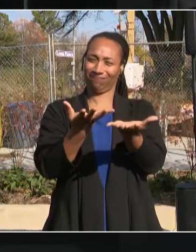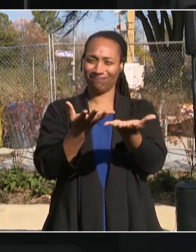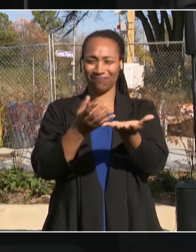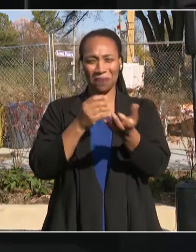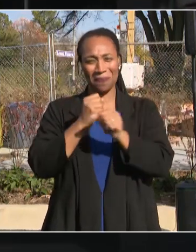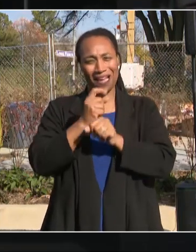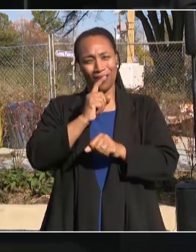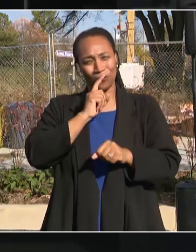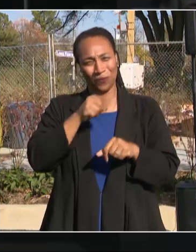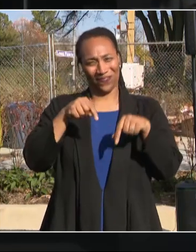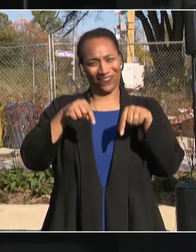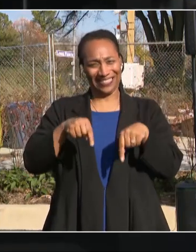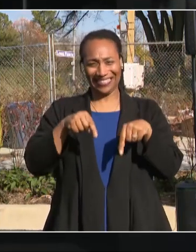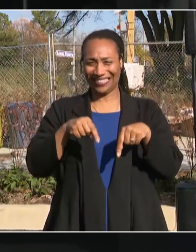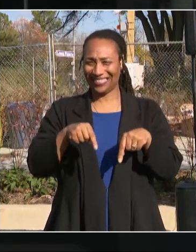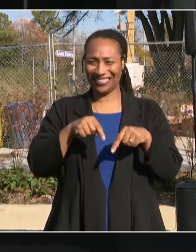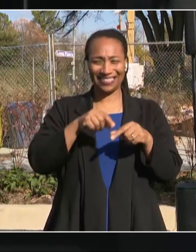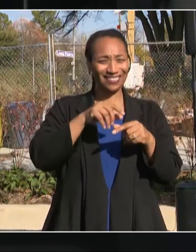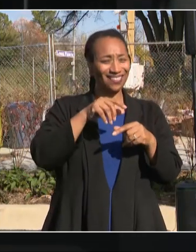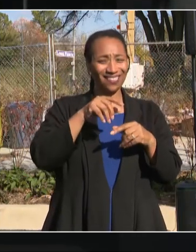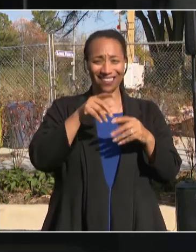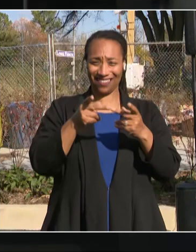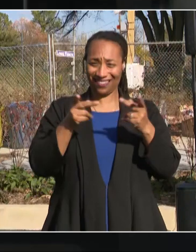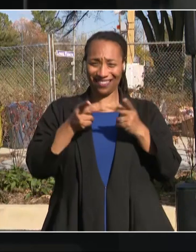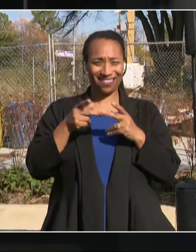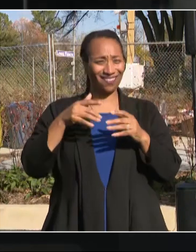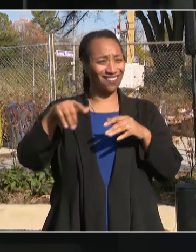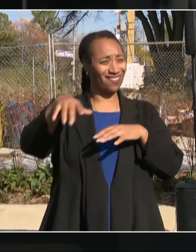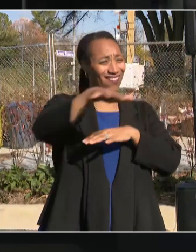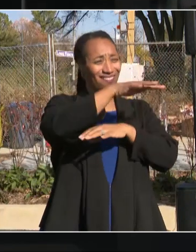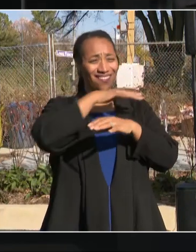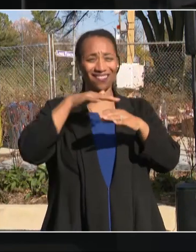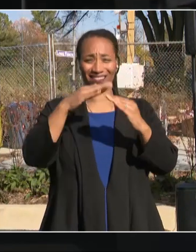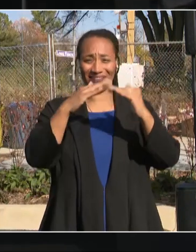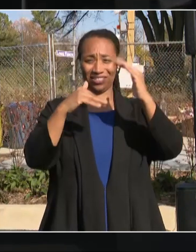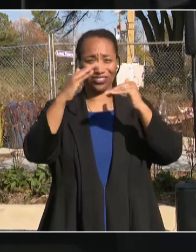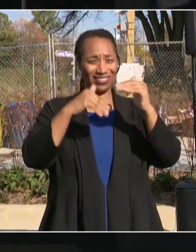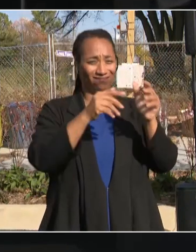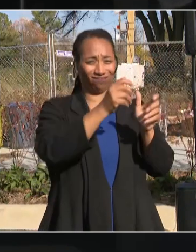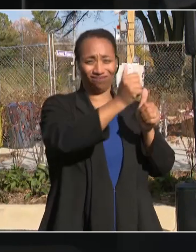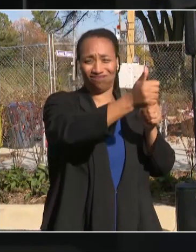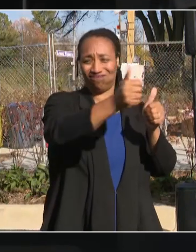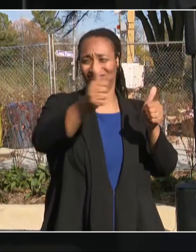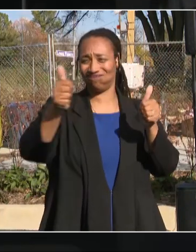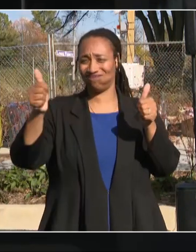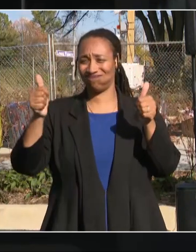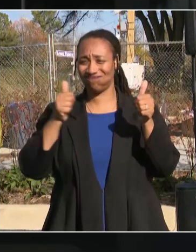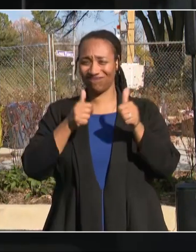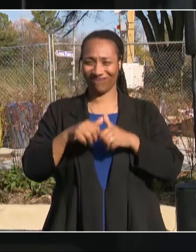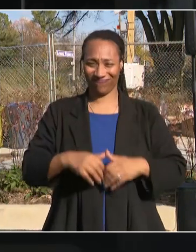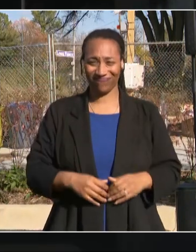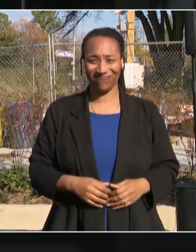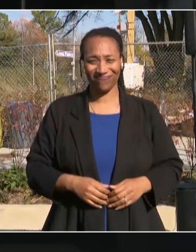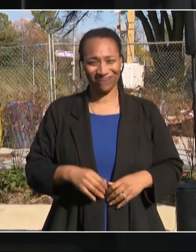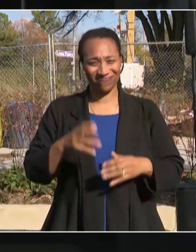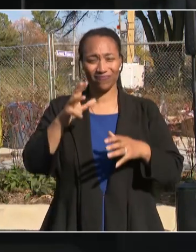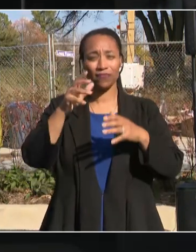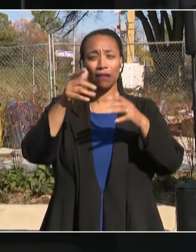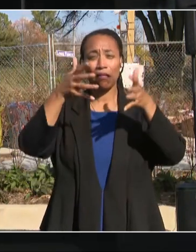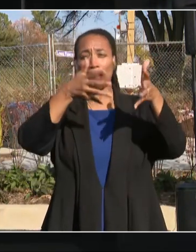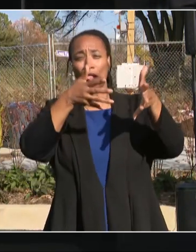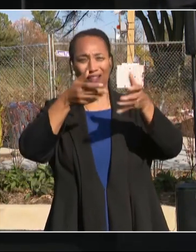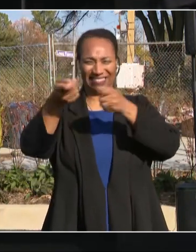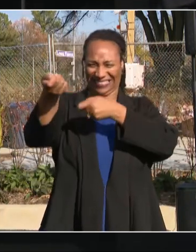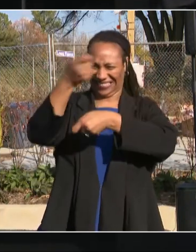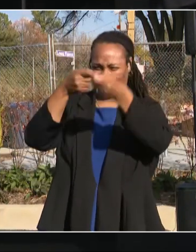feet of commercial space is built, including the 380 replacement units and 100 for-sale units.